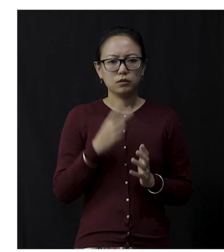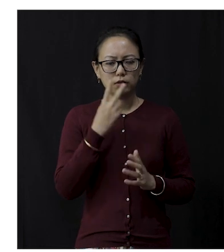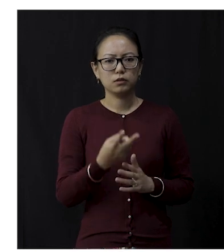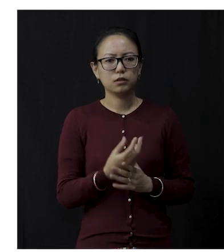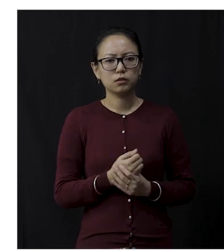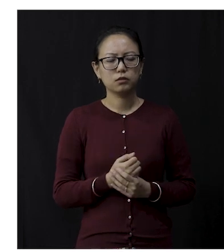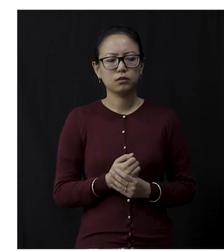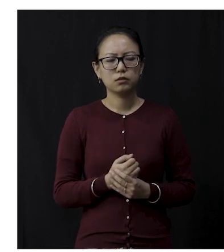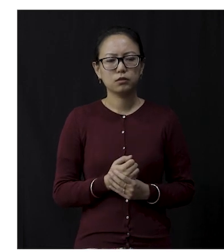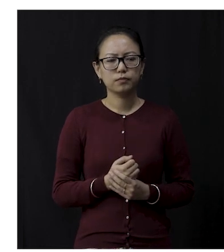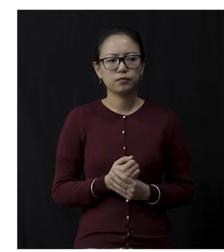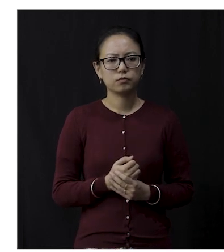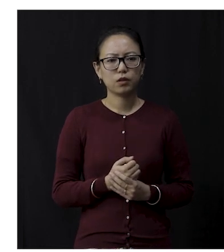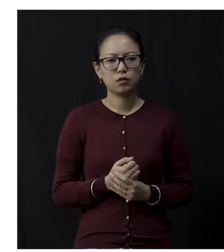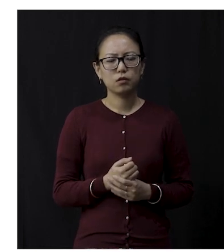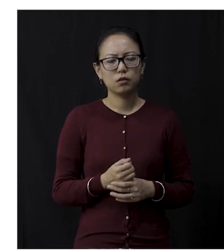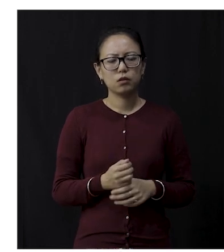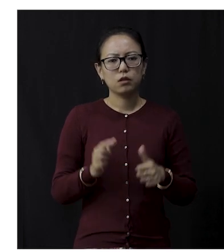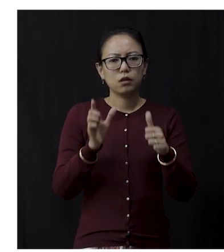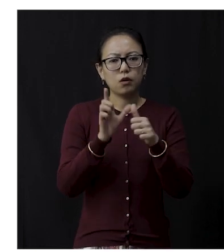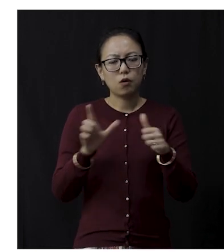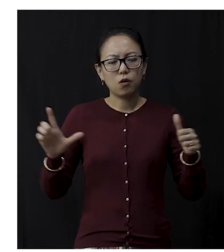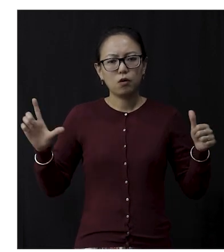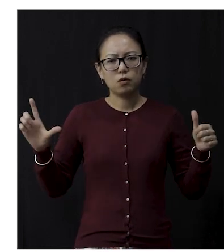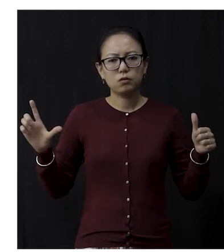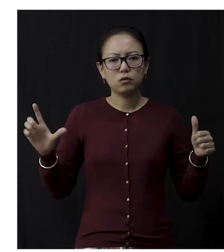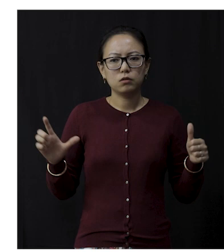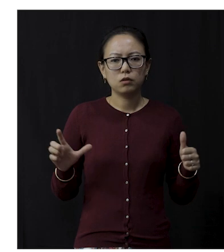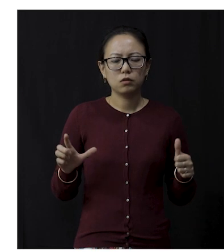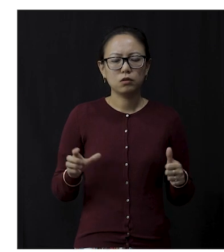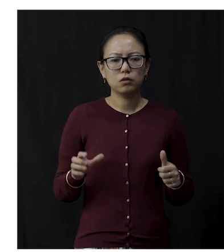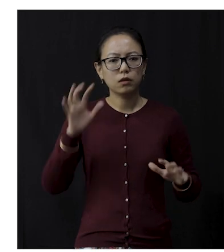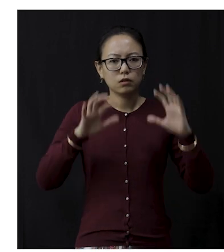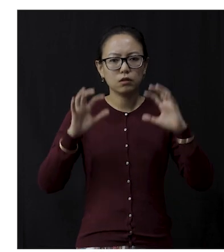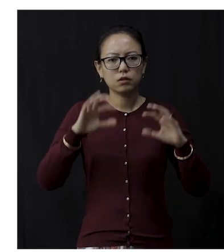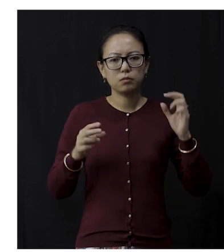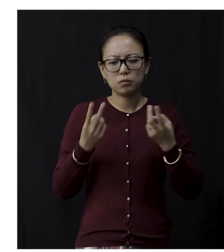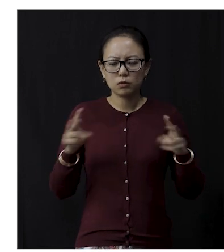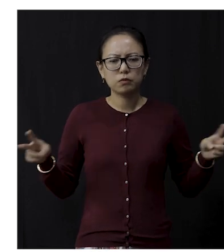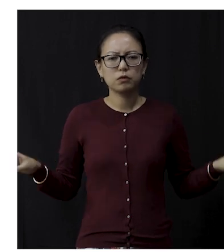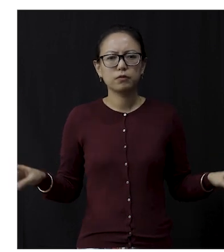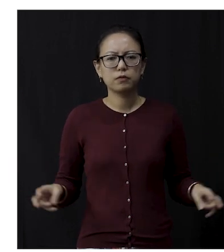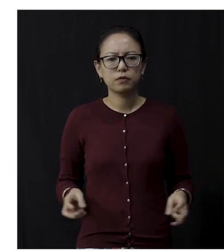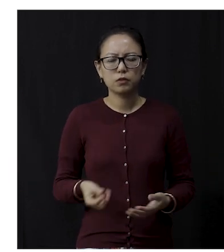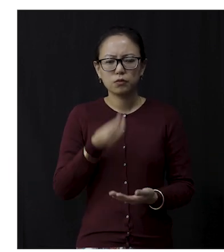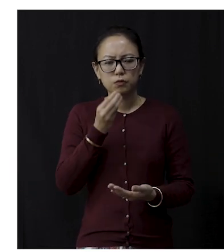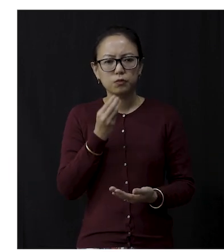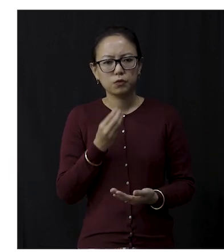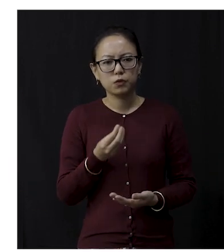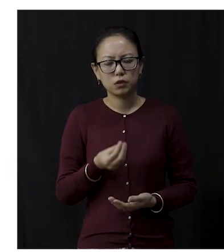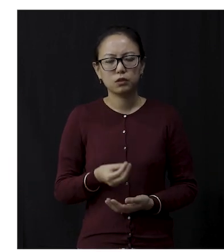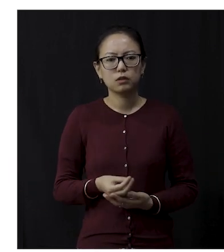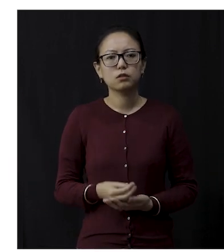Now, students, all the animals, they eat different things. Okay,